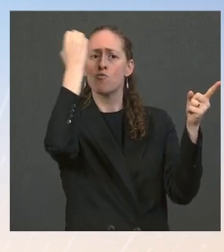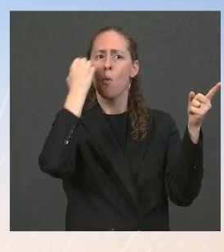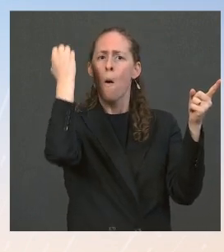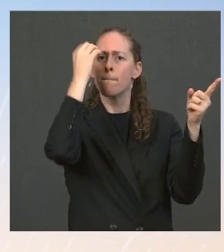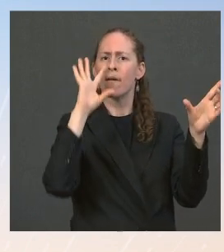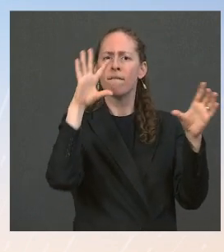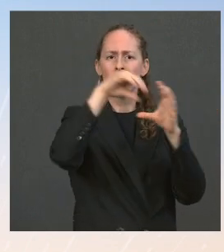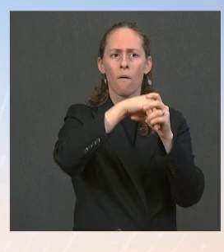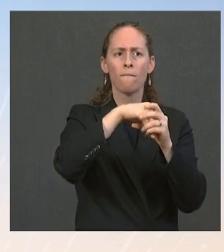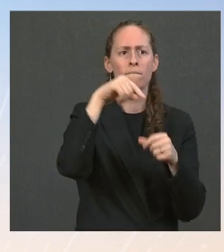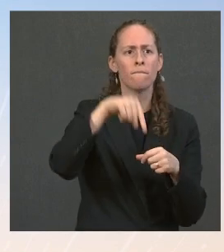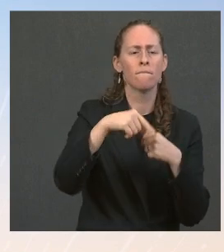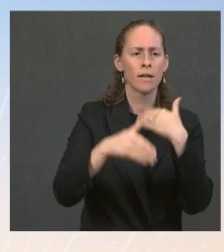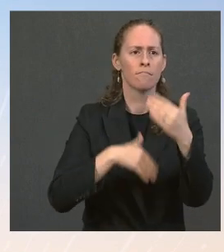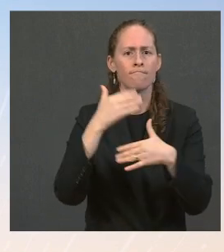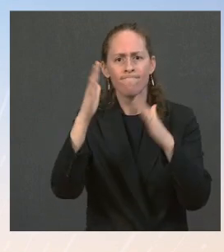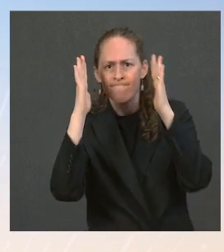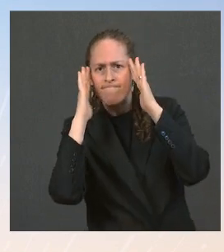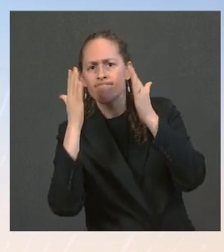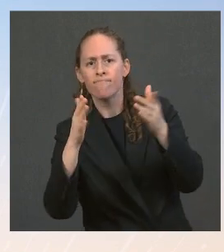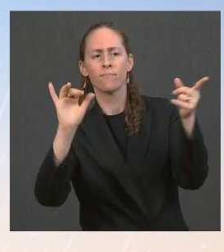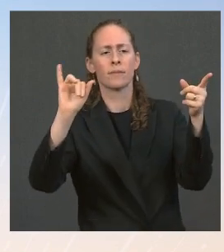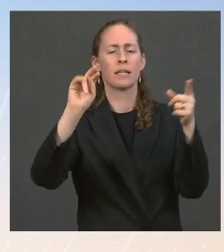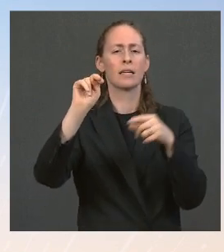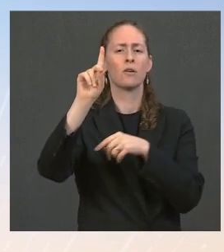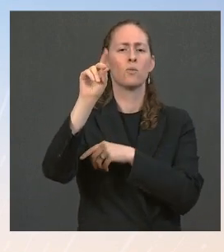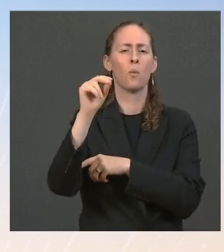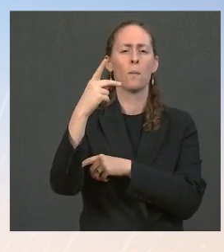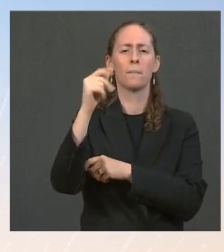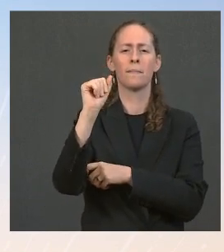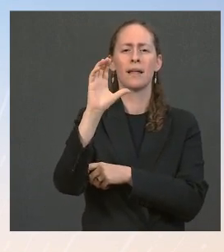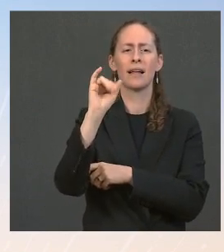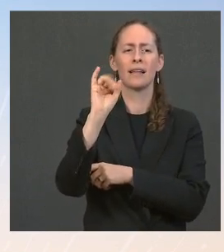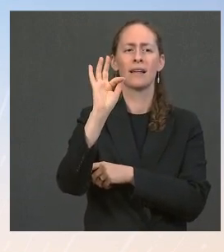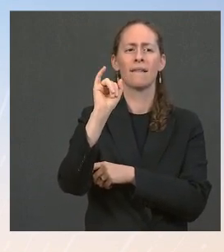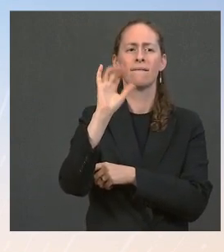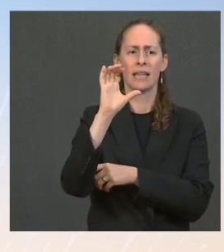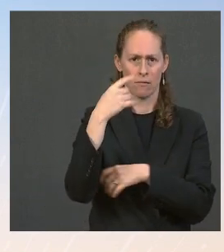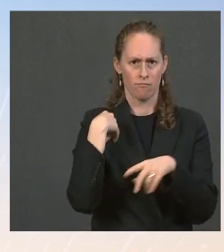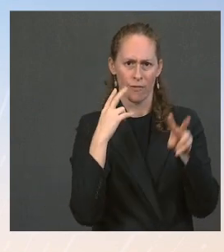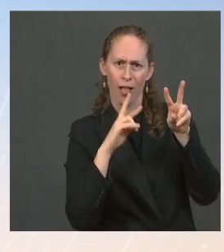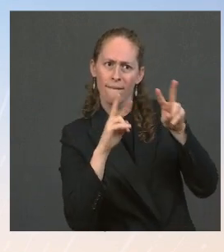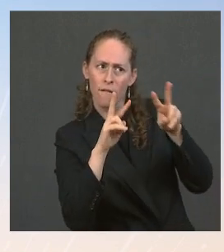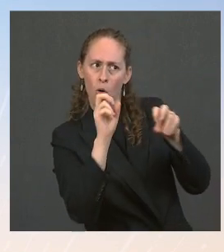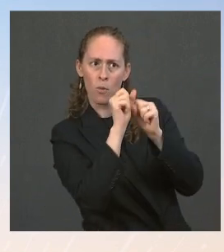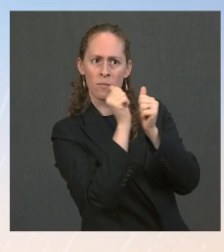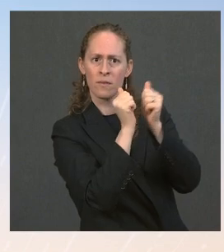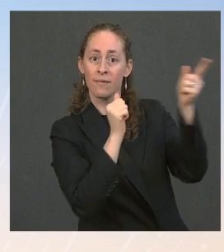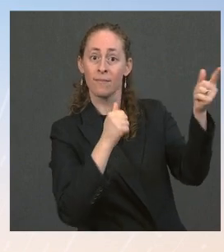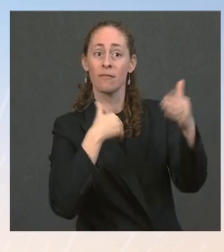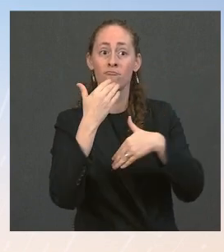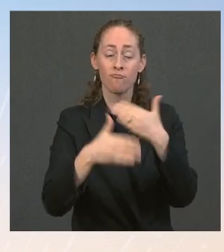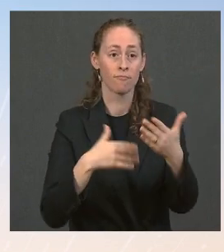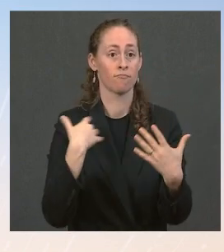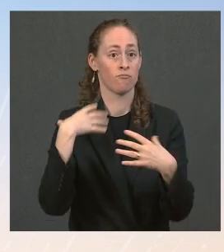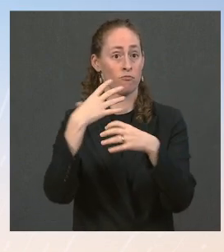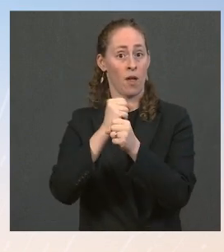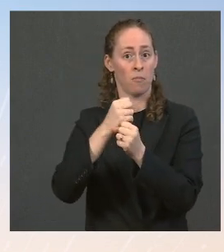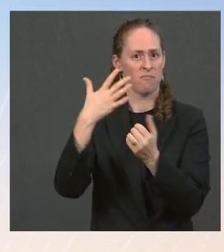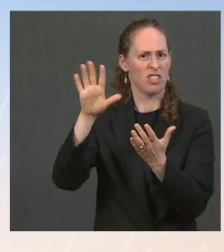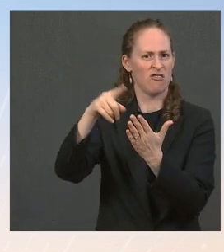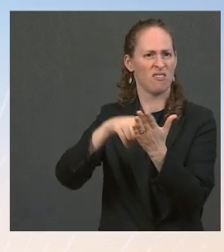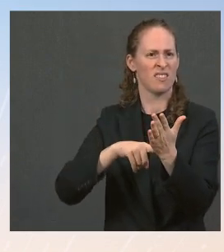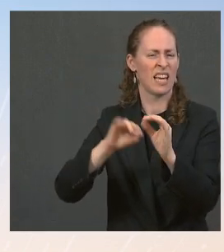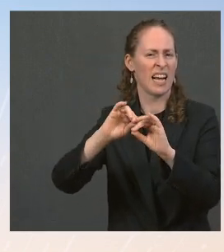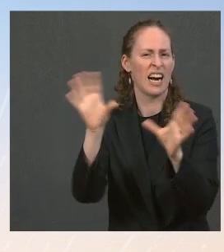Indo-Pacific region, something that we look forward to continuing to work with them on. And as we said in the readout, the French ambassador will return to Washington